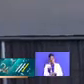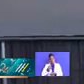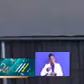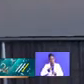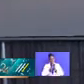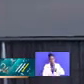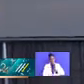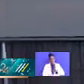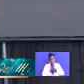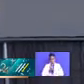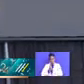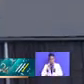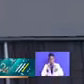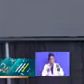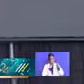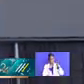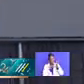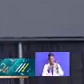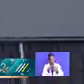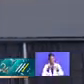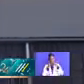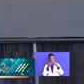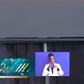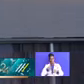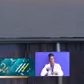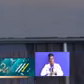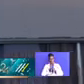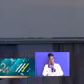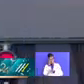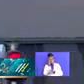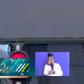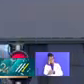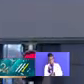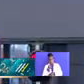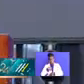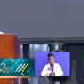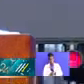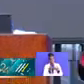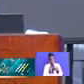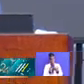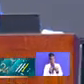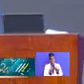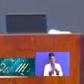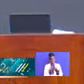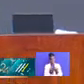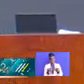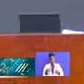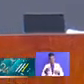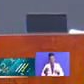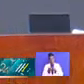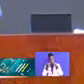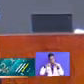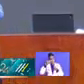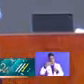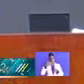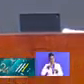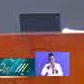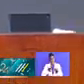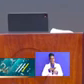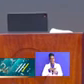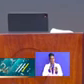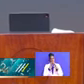prayed and prayed and there is no result you know why there is some certain things reoccurring in our family